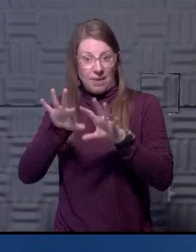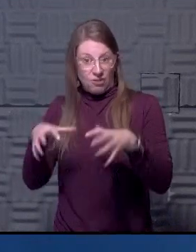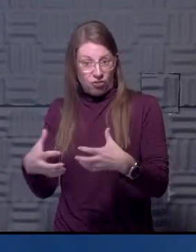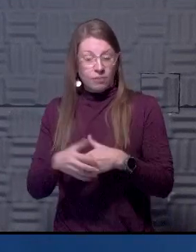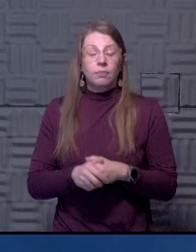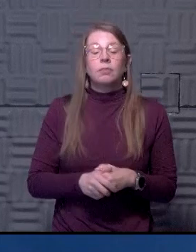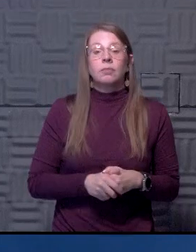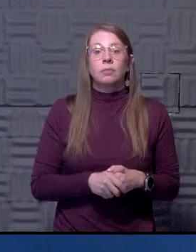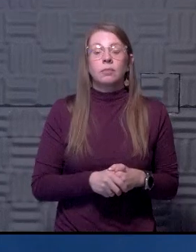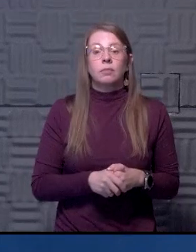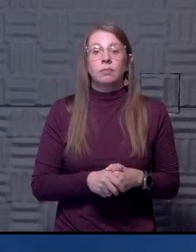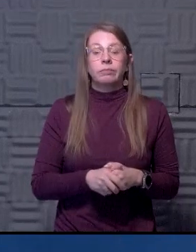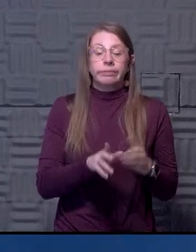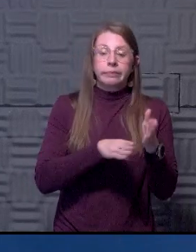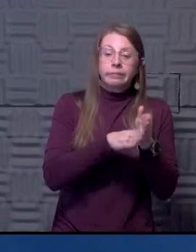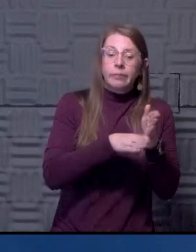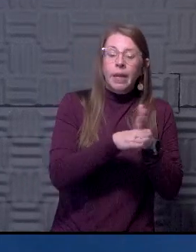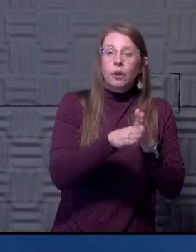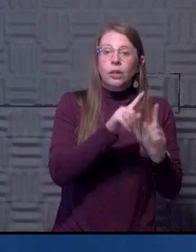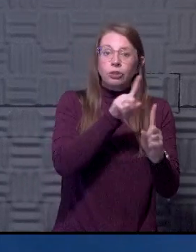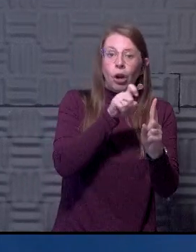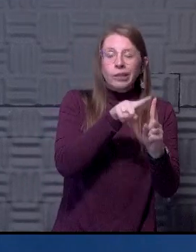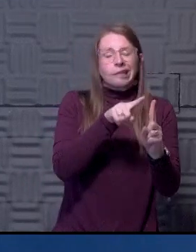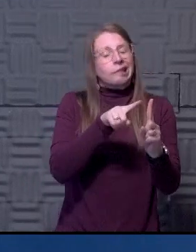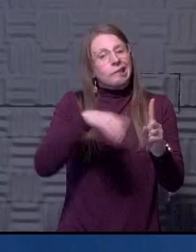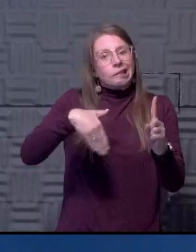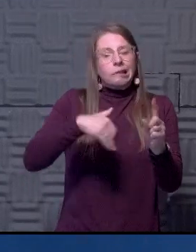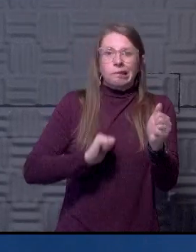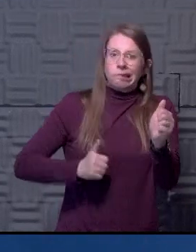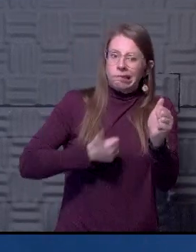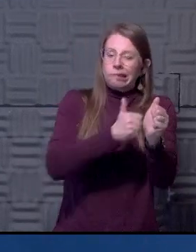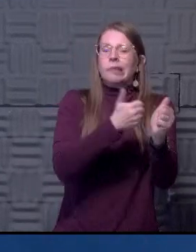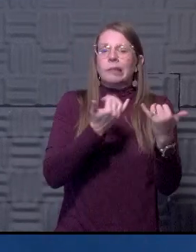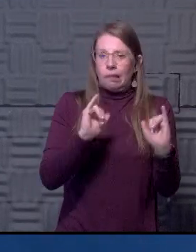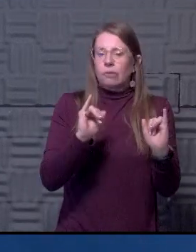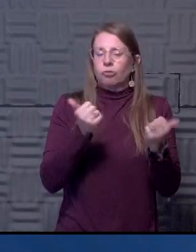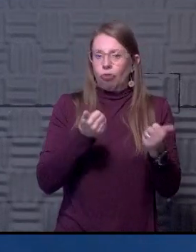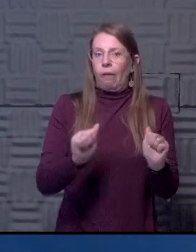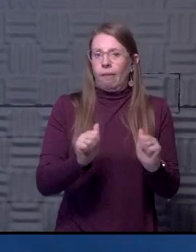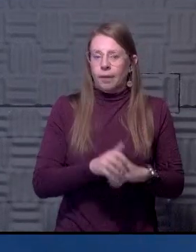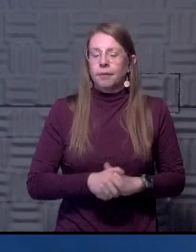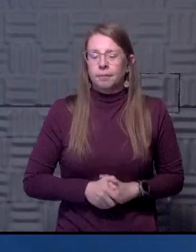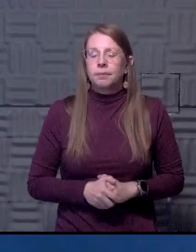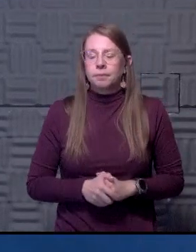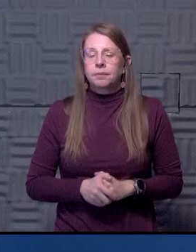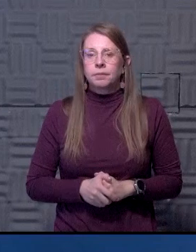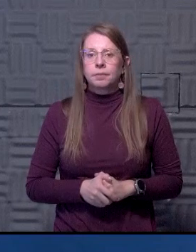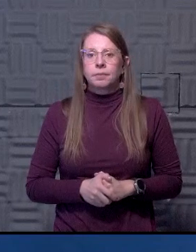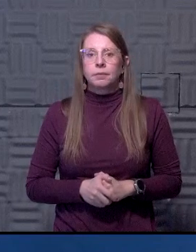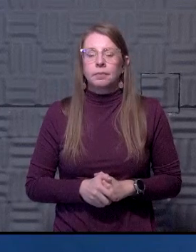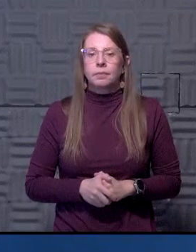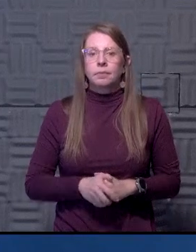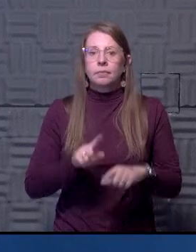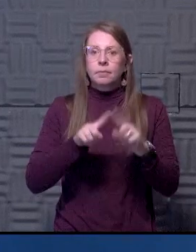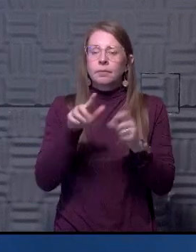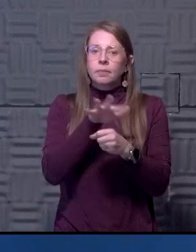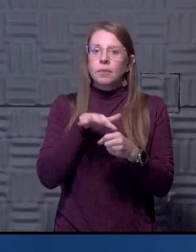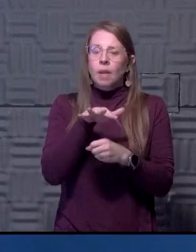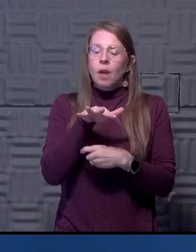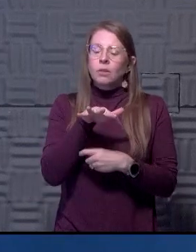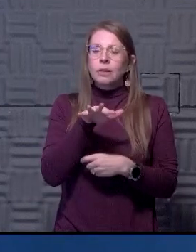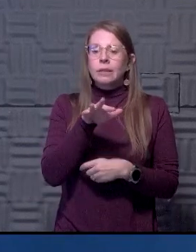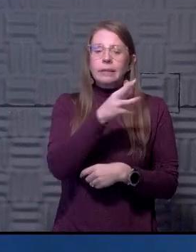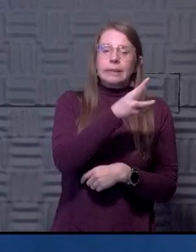quite reached our minority targets. We're still working on that this last week or so. But around